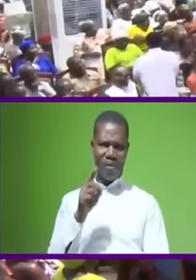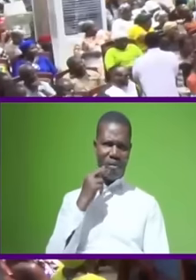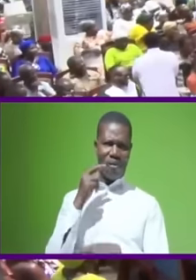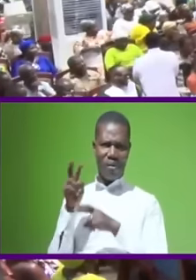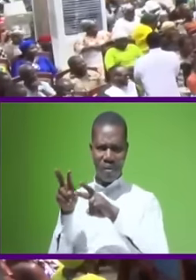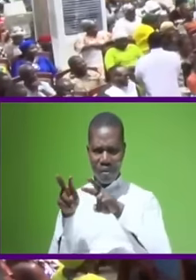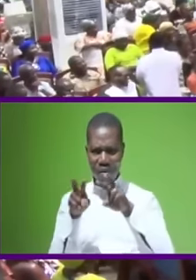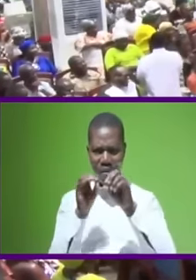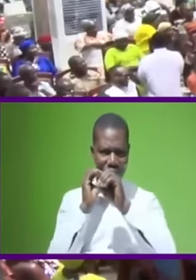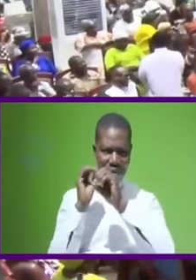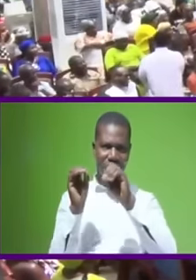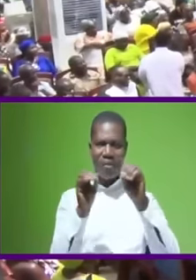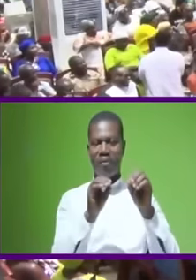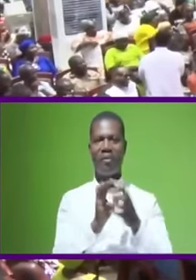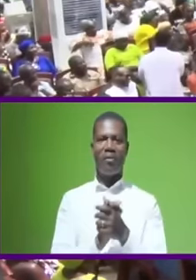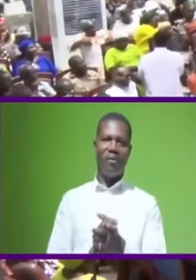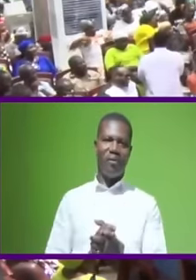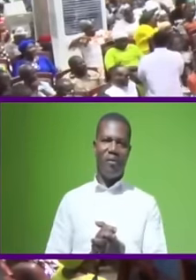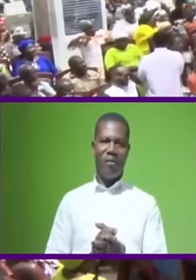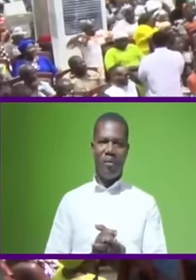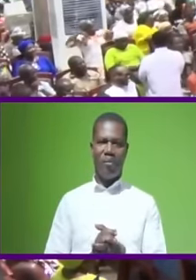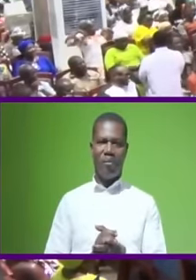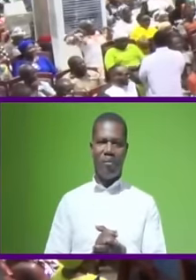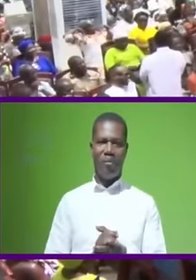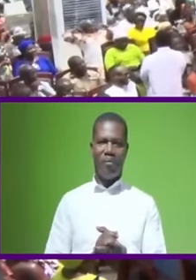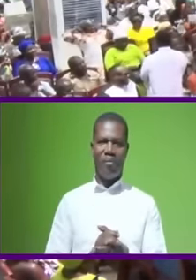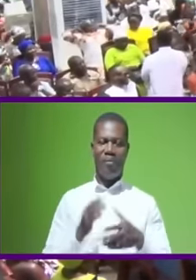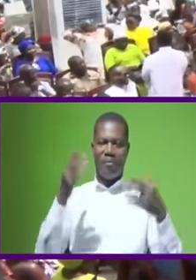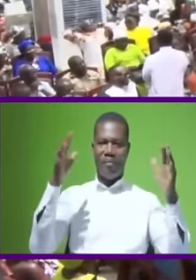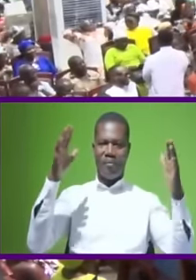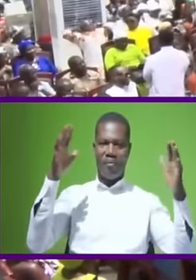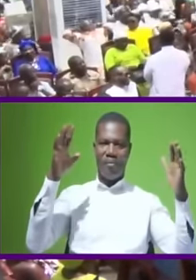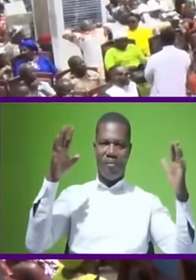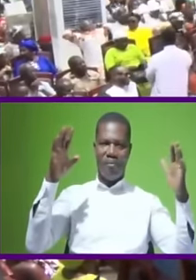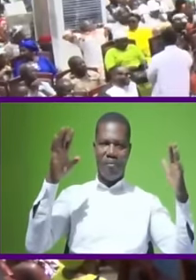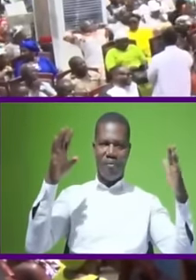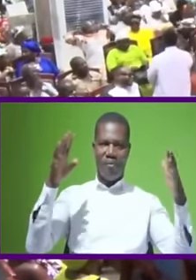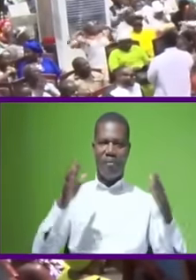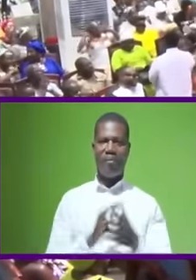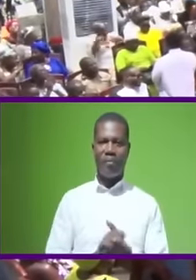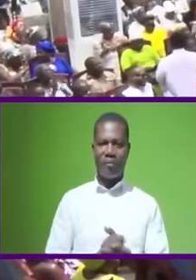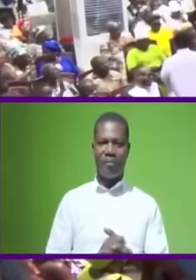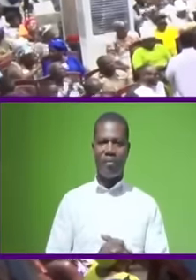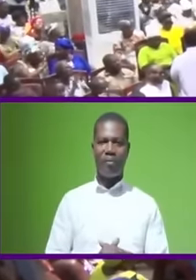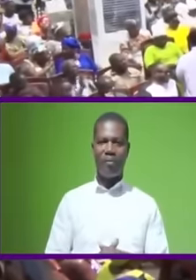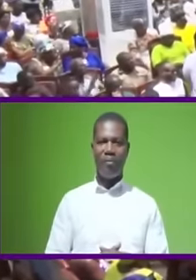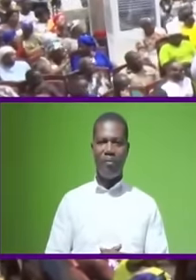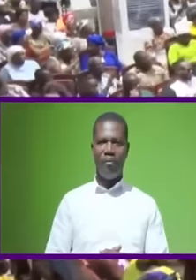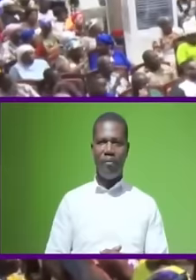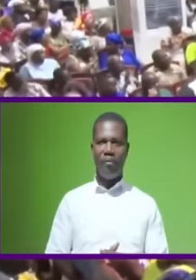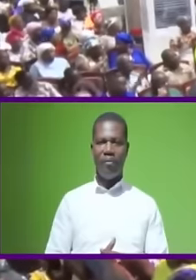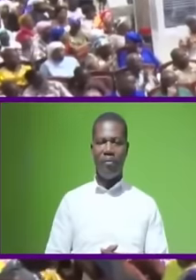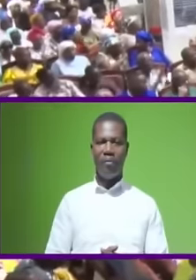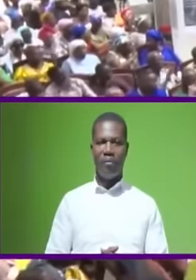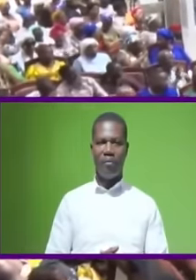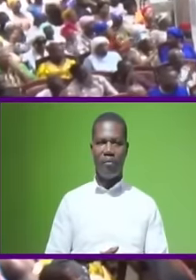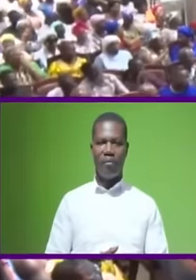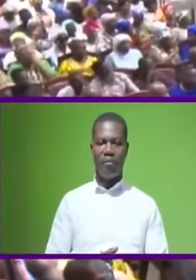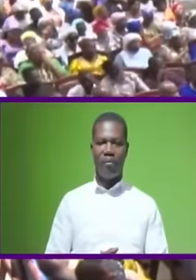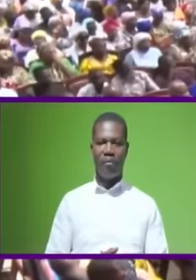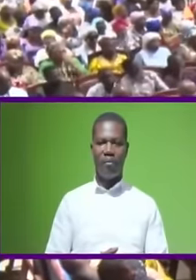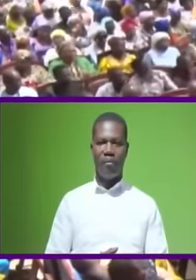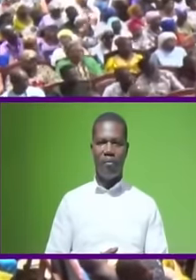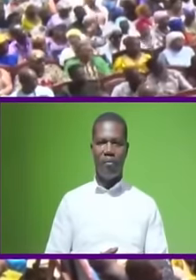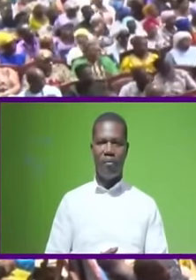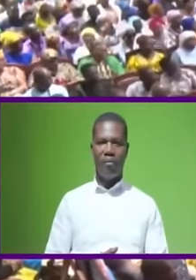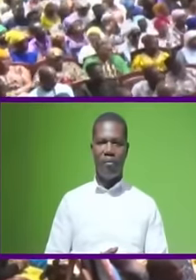took dominion and control of everything in the garden. But the next day, the wife started looking around